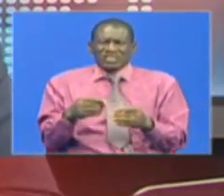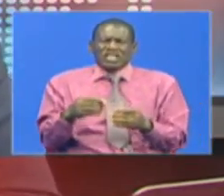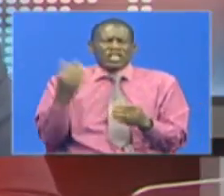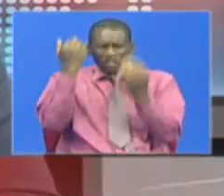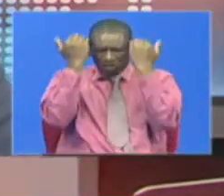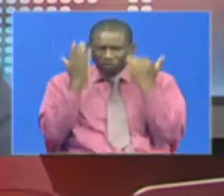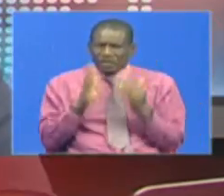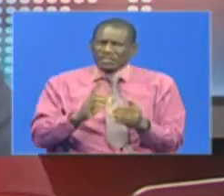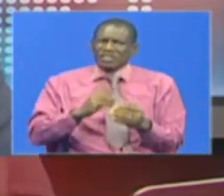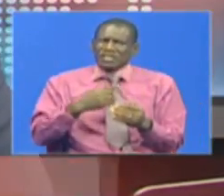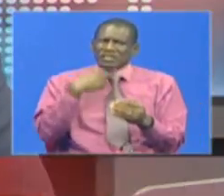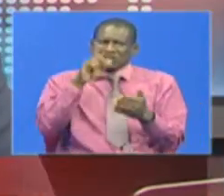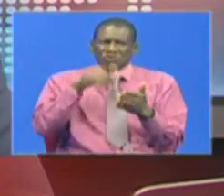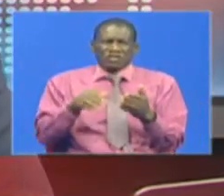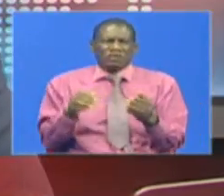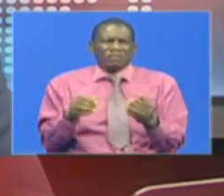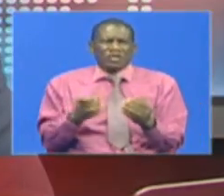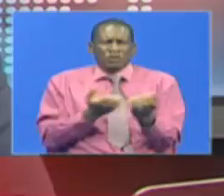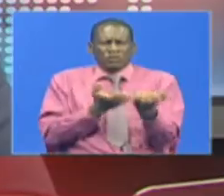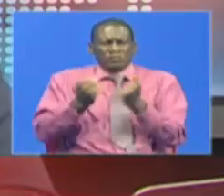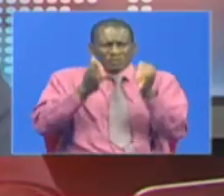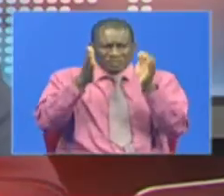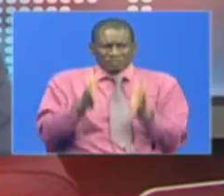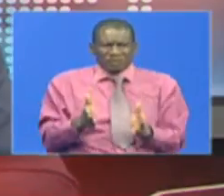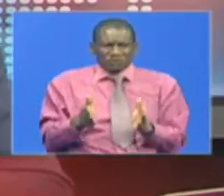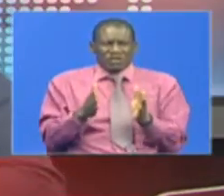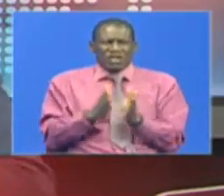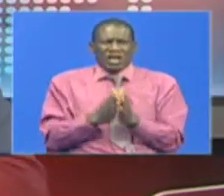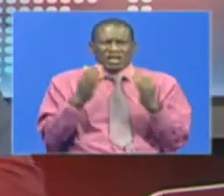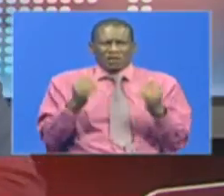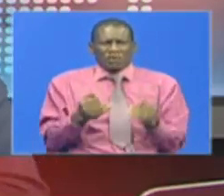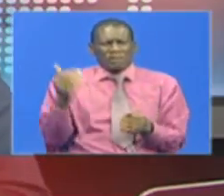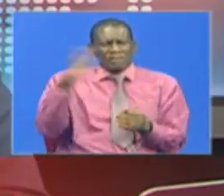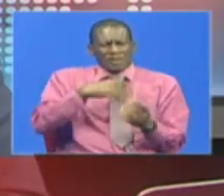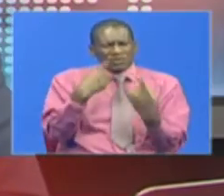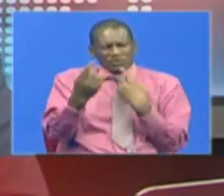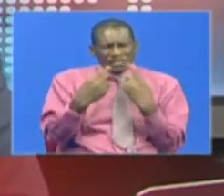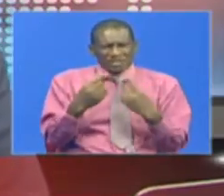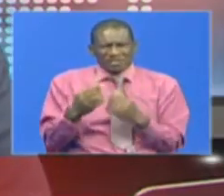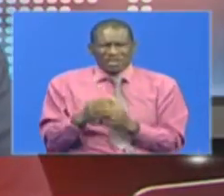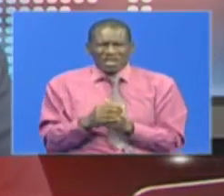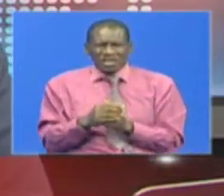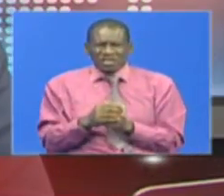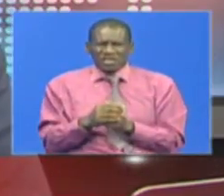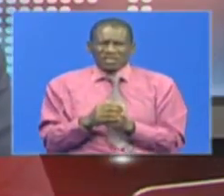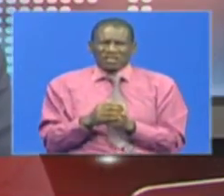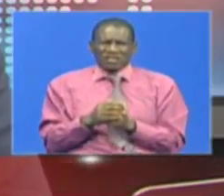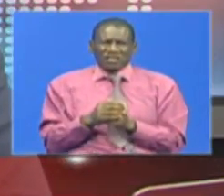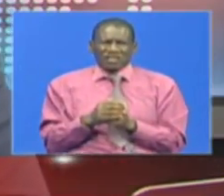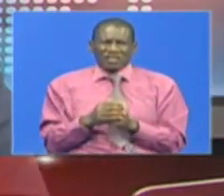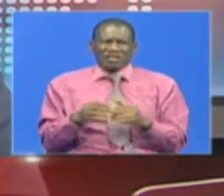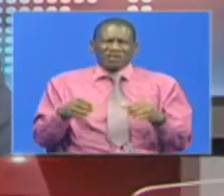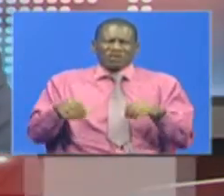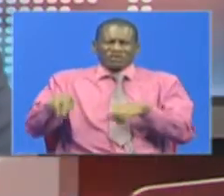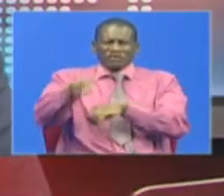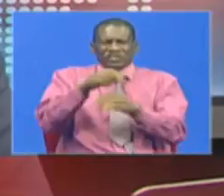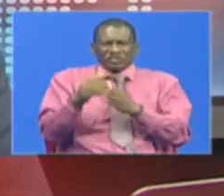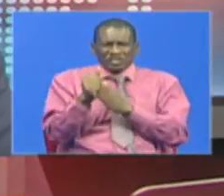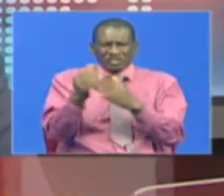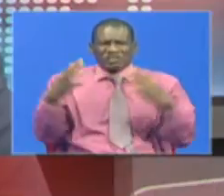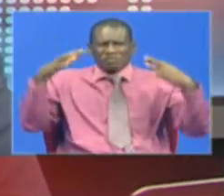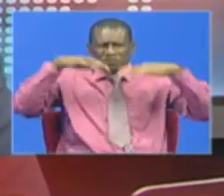was not an MP then, he was just a business person. And so we come back to the discussion on the National Leadership Forum,